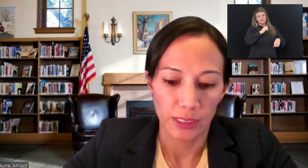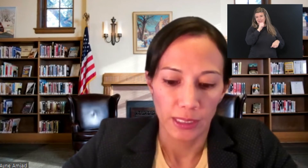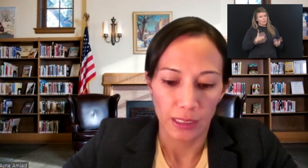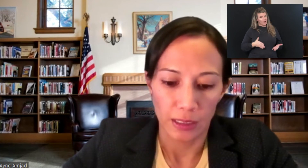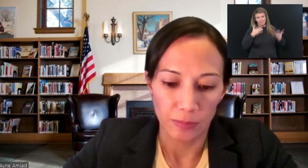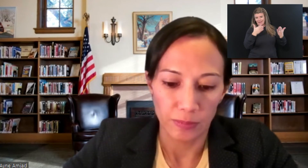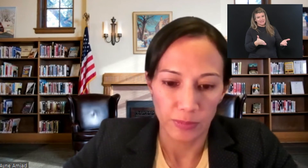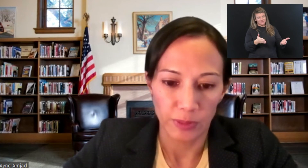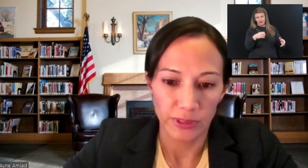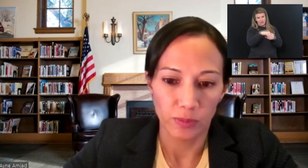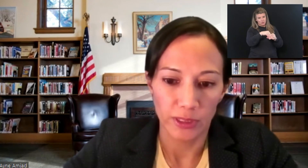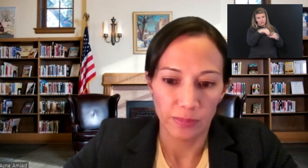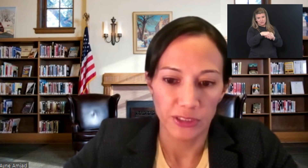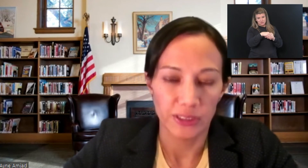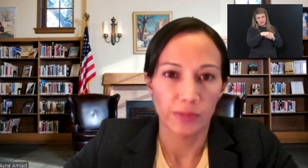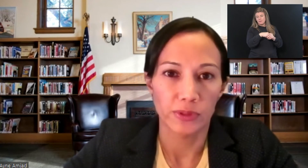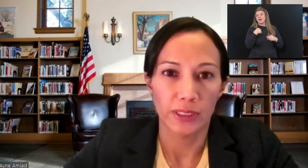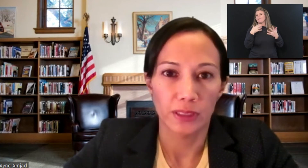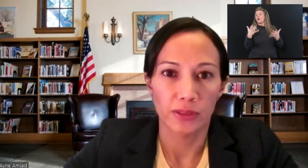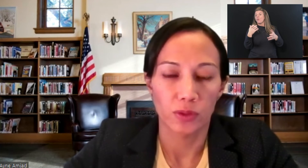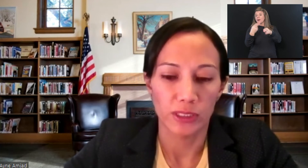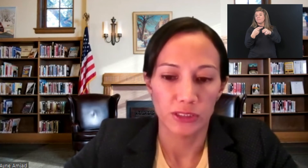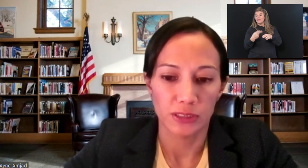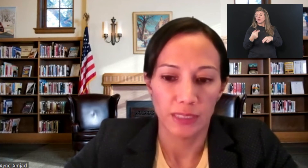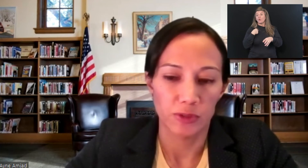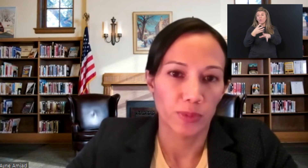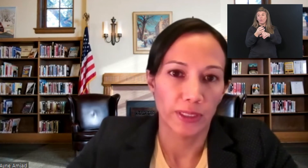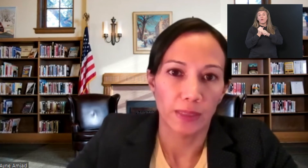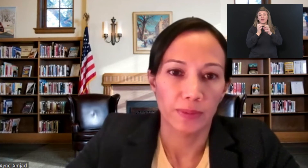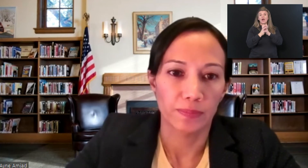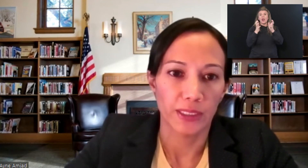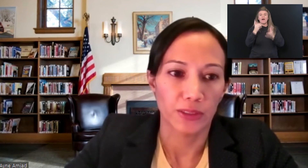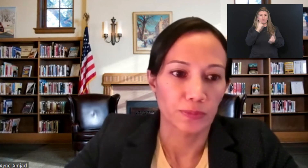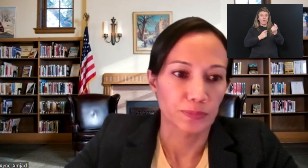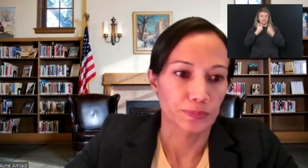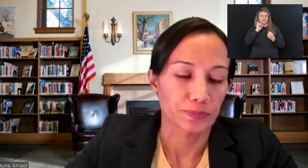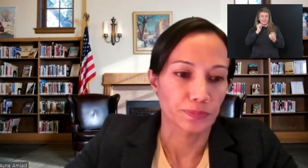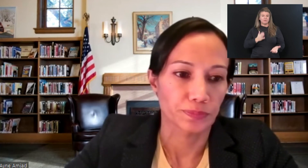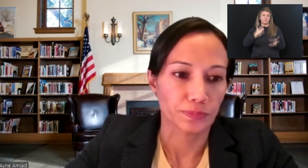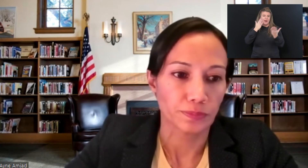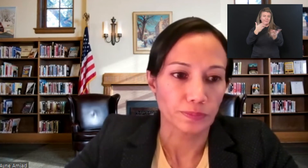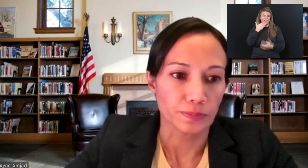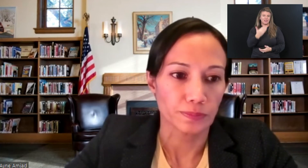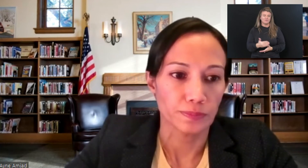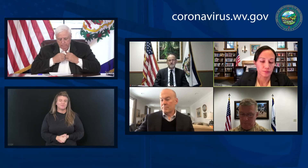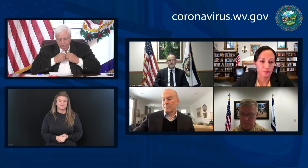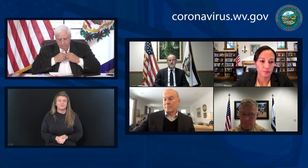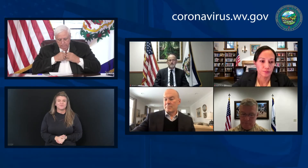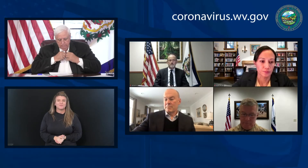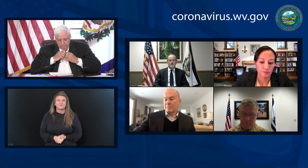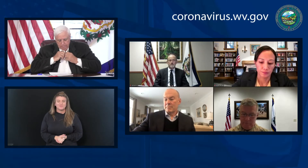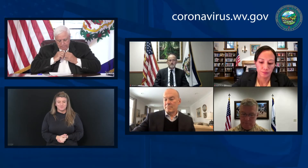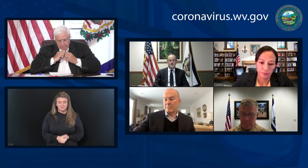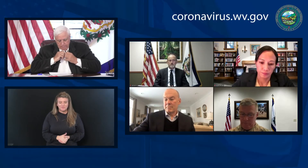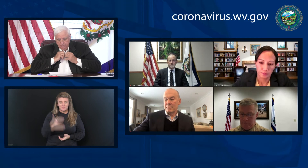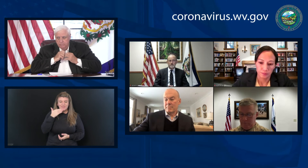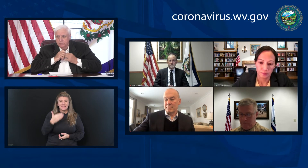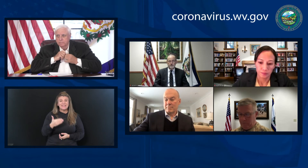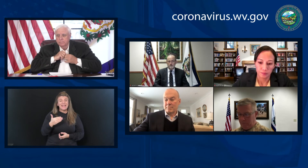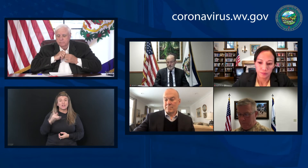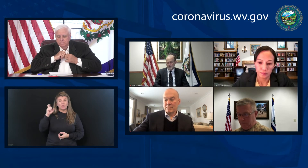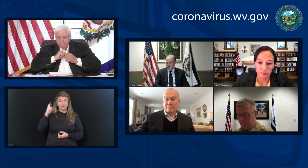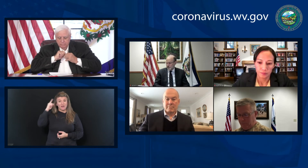indoors. But we did want to mention that we do get a lot of questions, and that was brought up. Thank you. All right, thank you, Dr. Amjad.